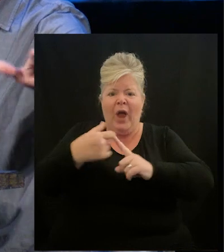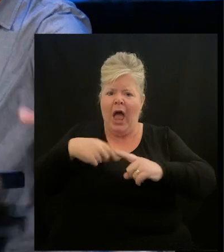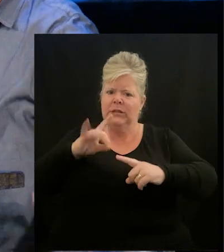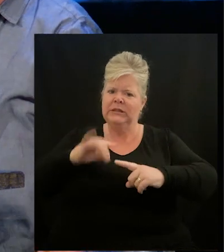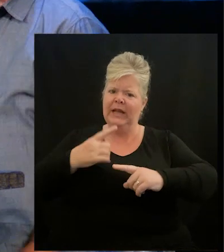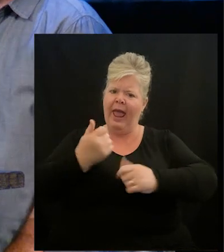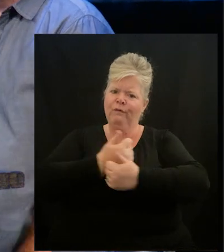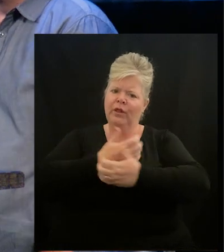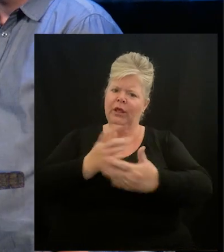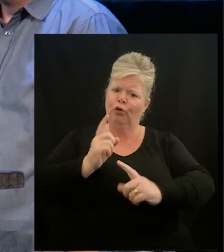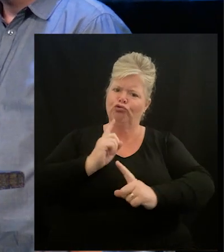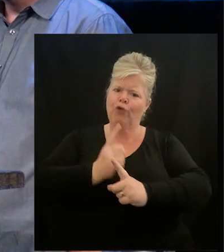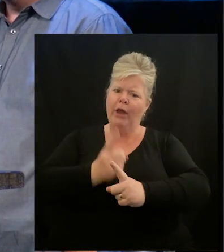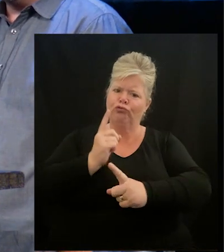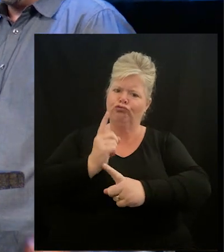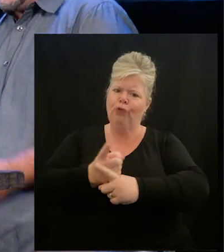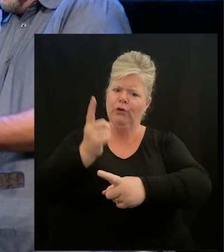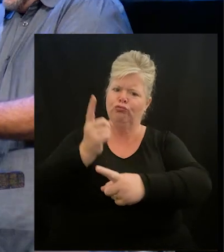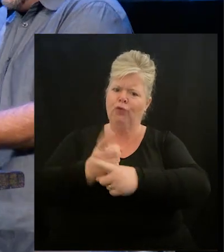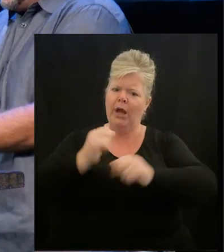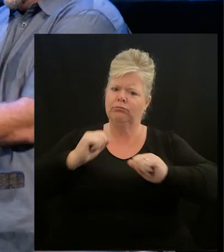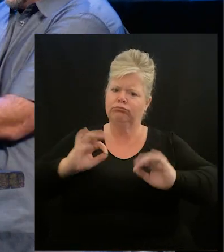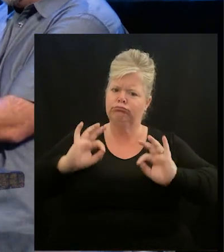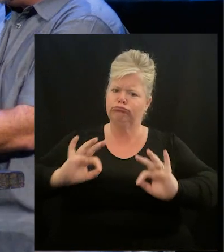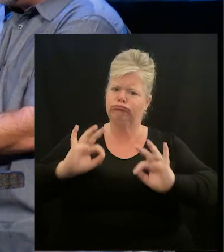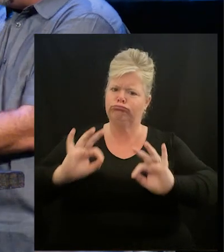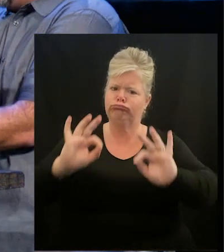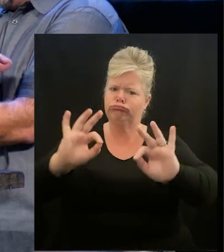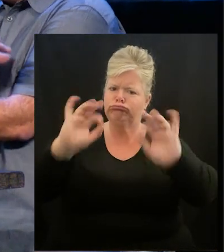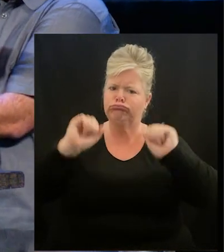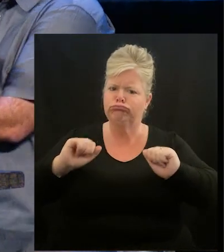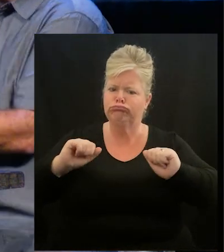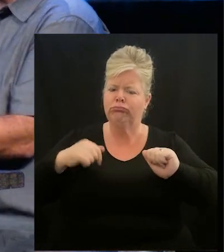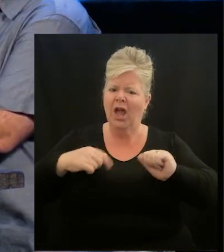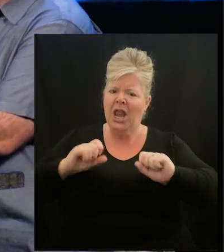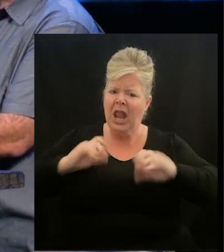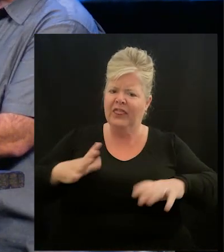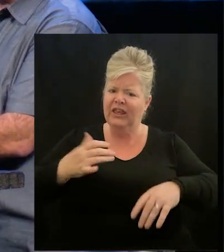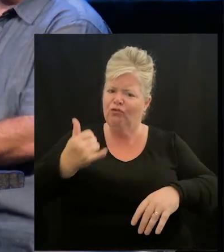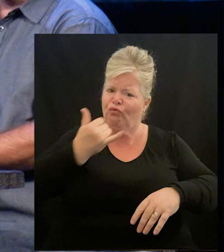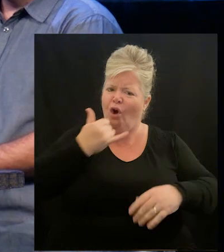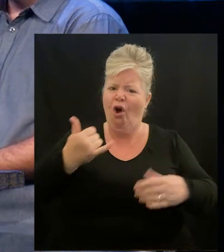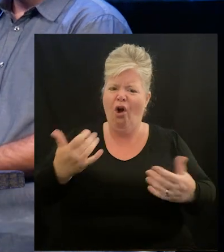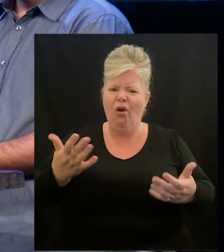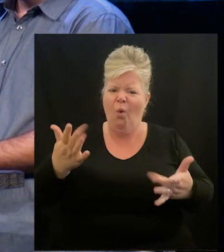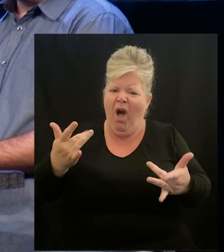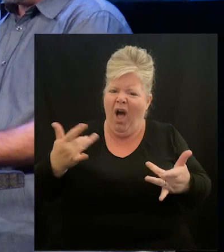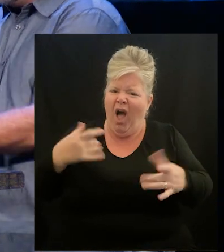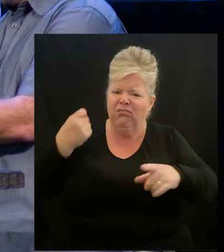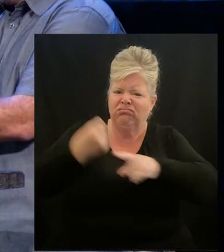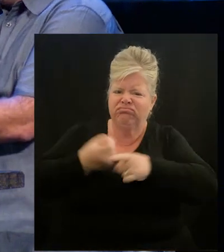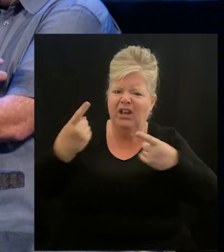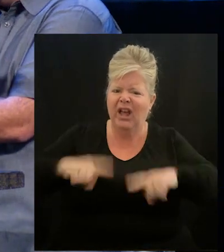done everything right. I'm in this situation. I've done nothing wrong.